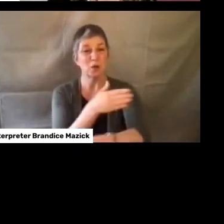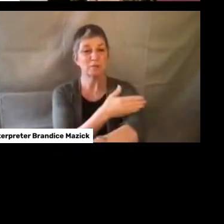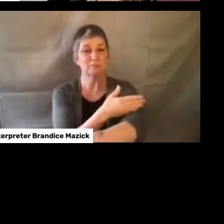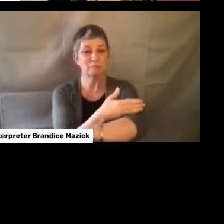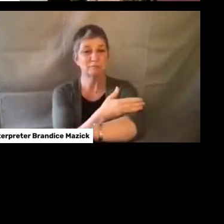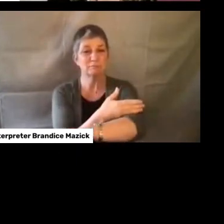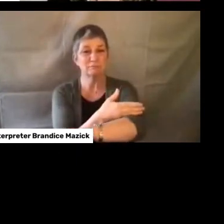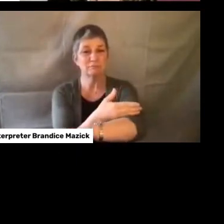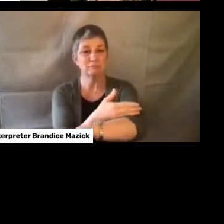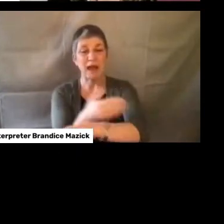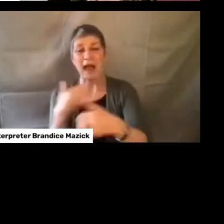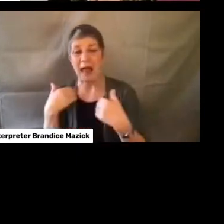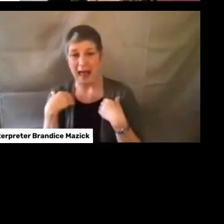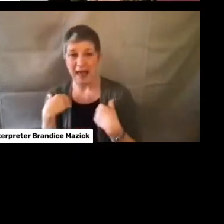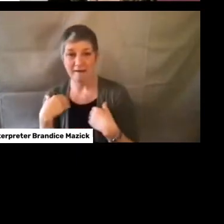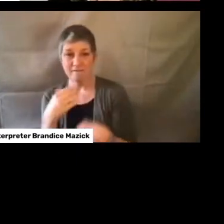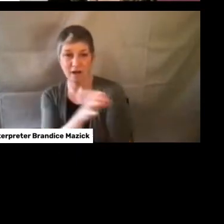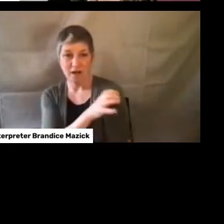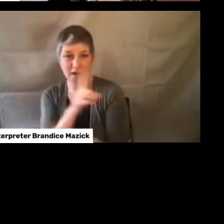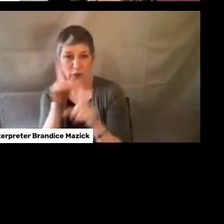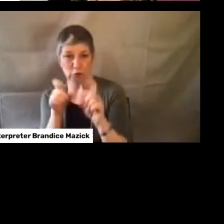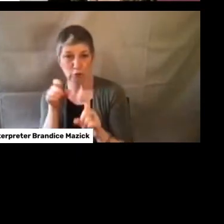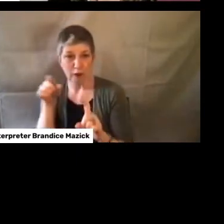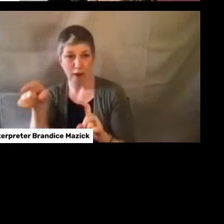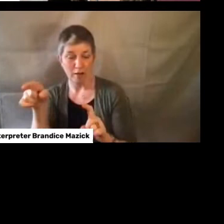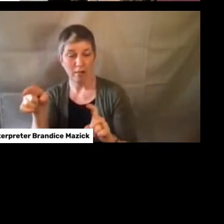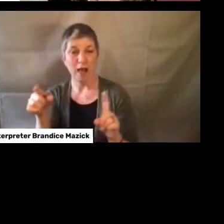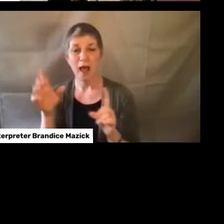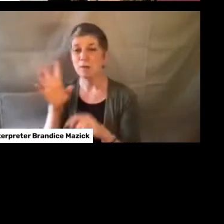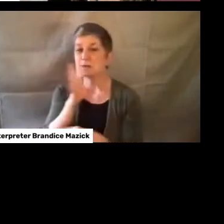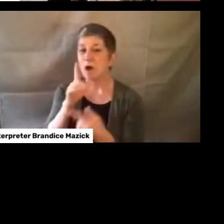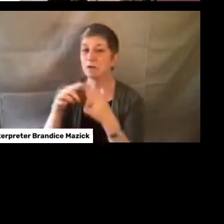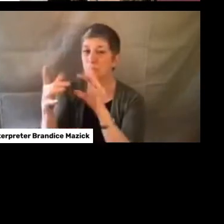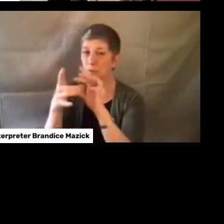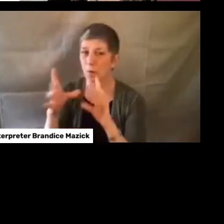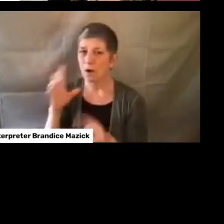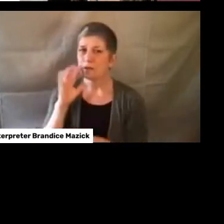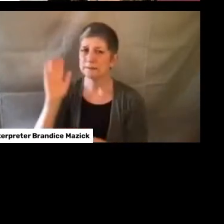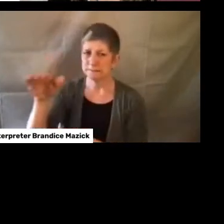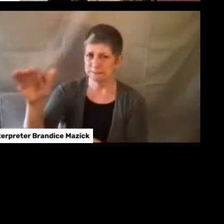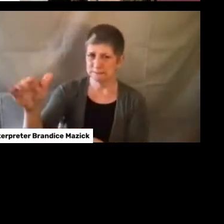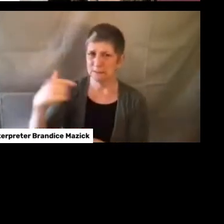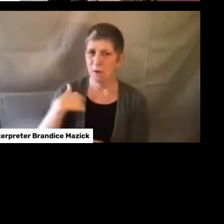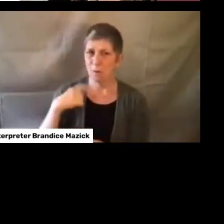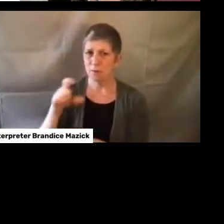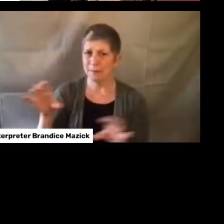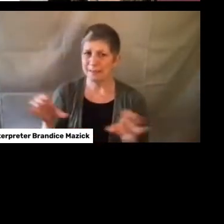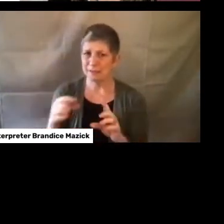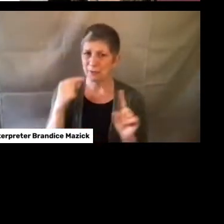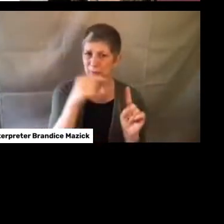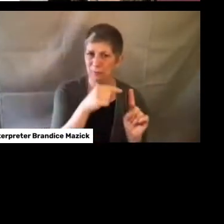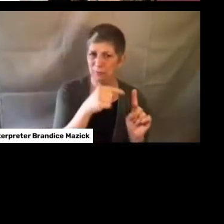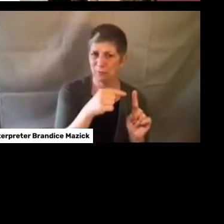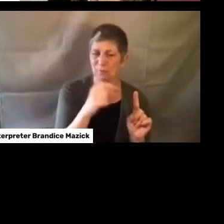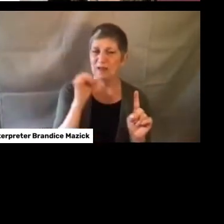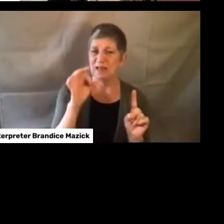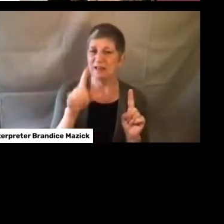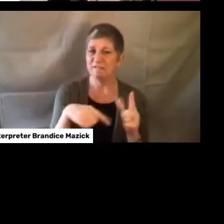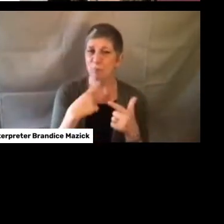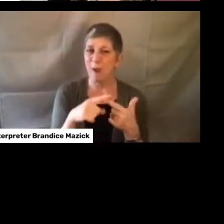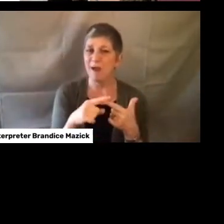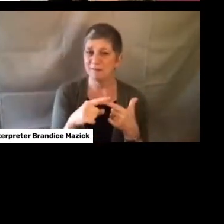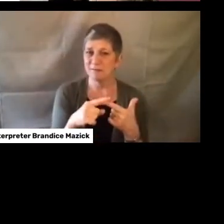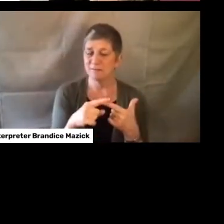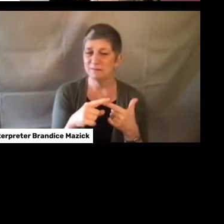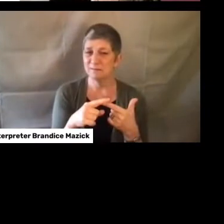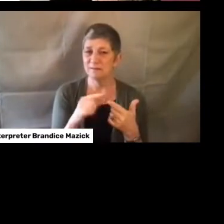have a clinical trial, I'll talk to my coordinator and I'll say, hey, look at things. What do I need to do so that when